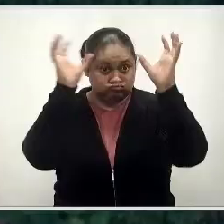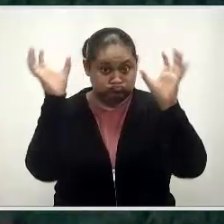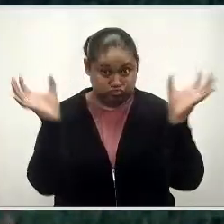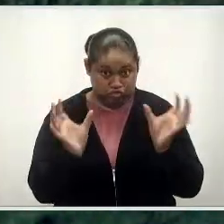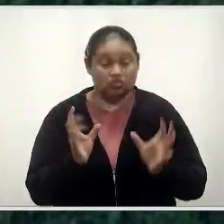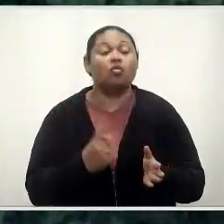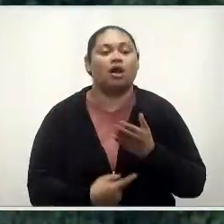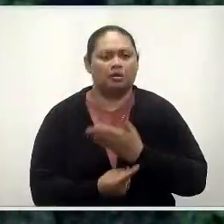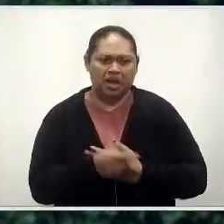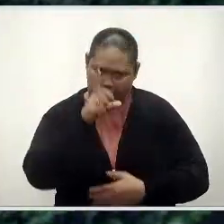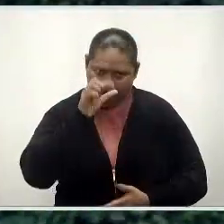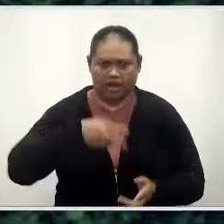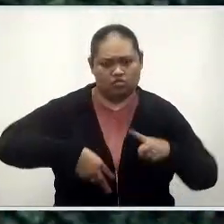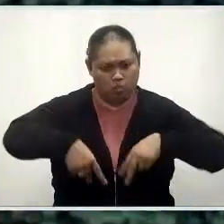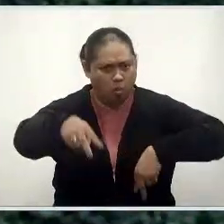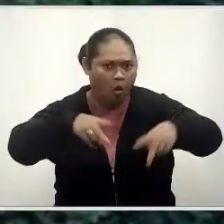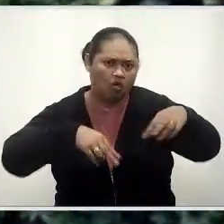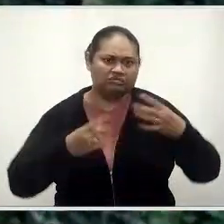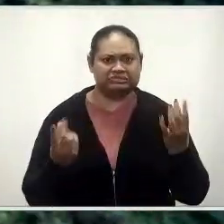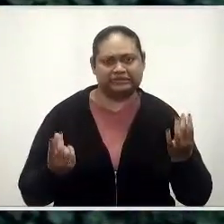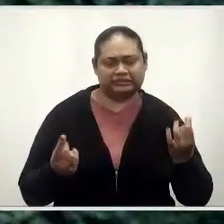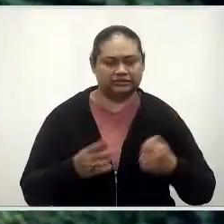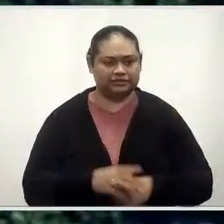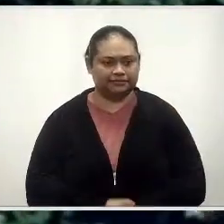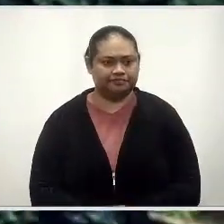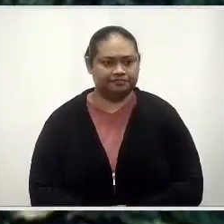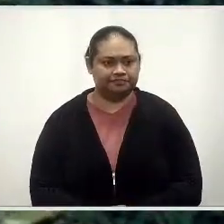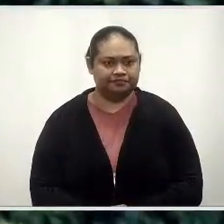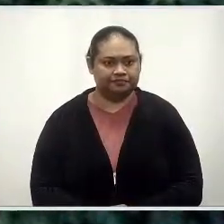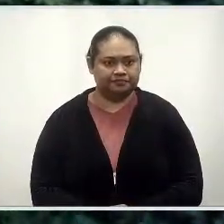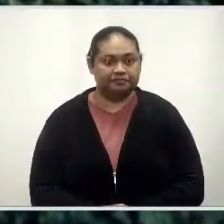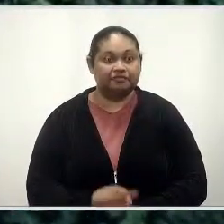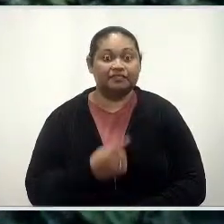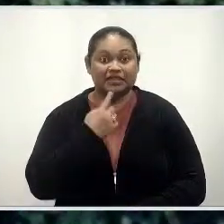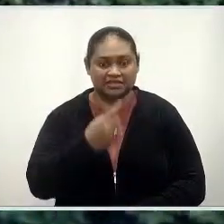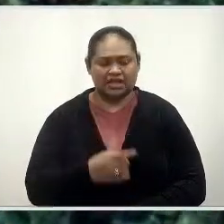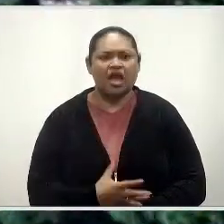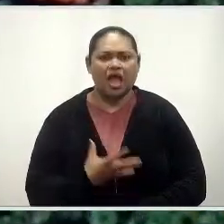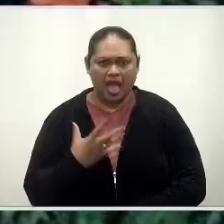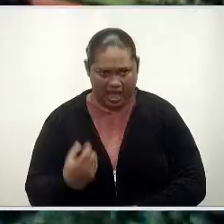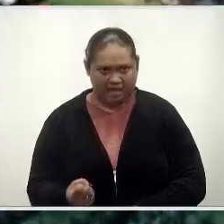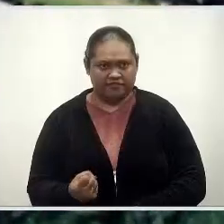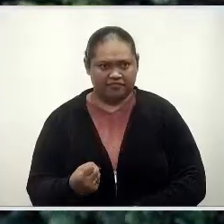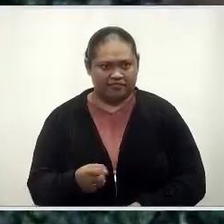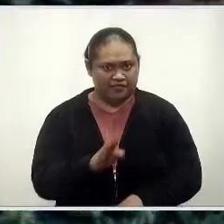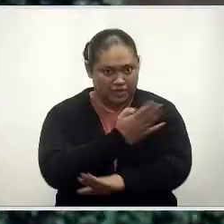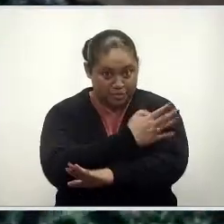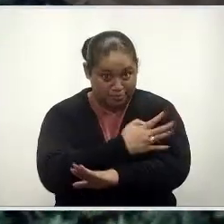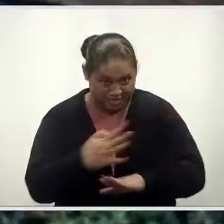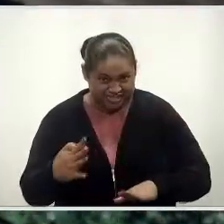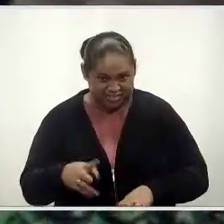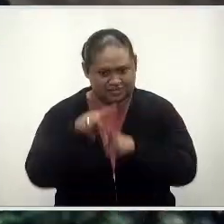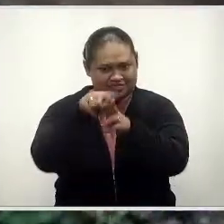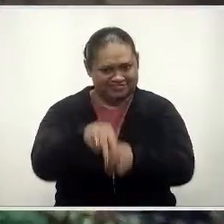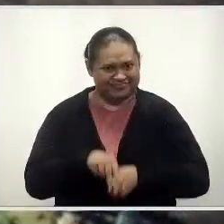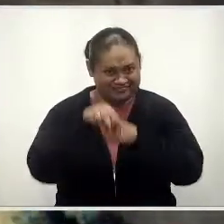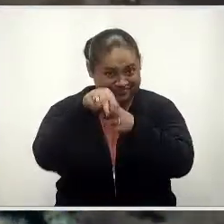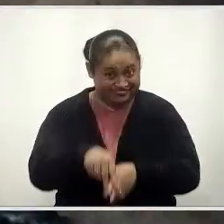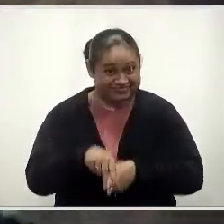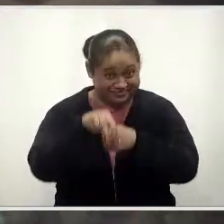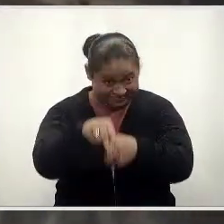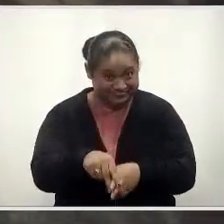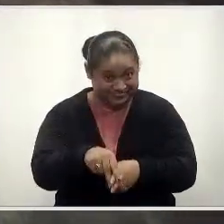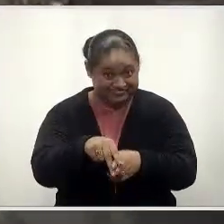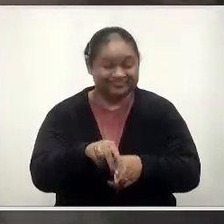walk around the graves with ease. They used to have horse racing on the beachfront, all the white people horse racing. And